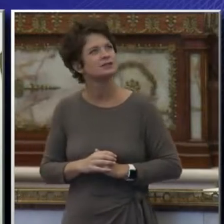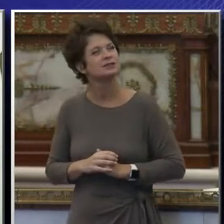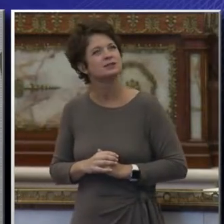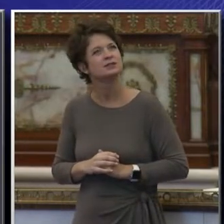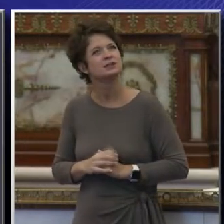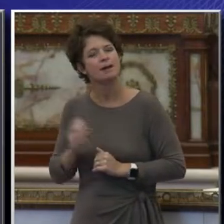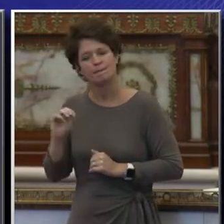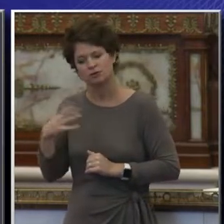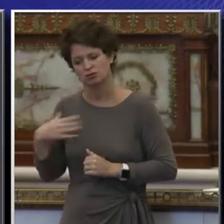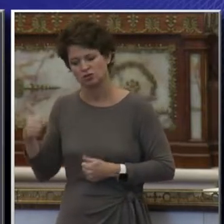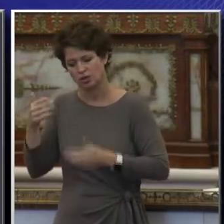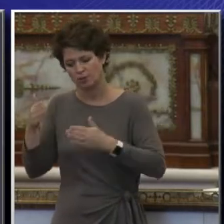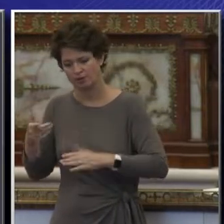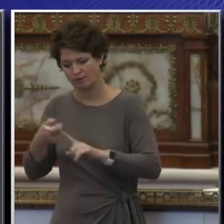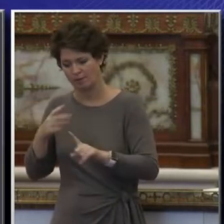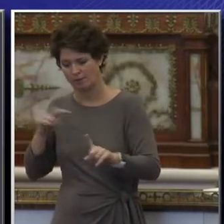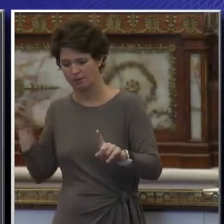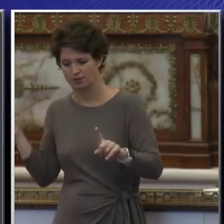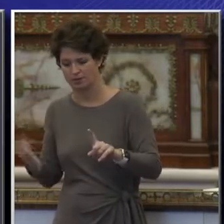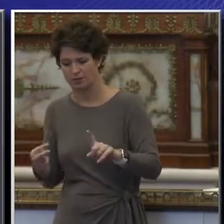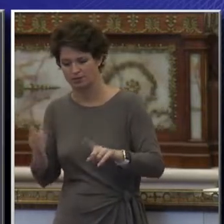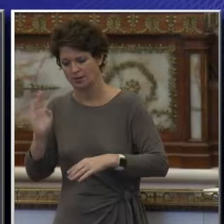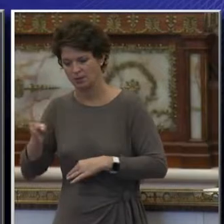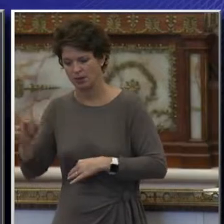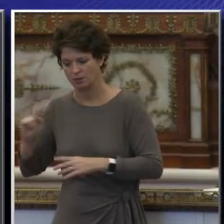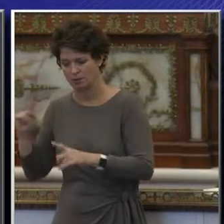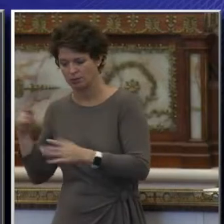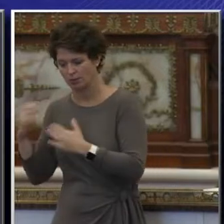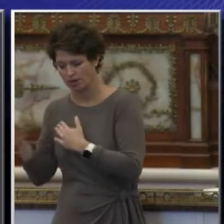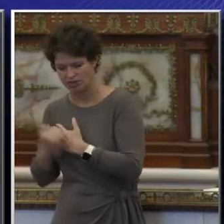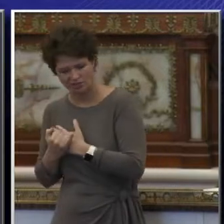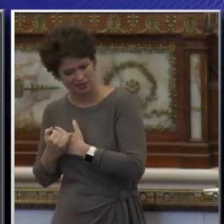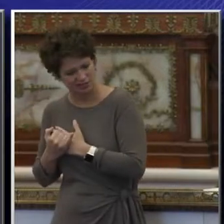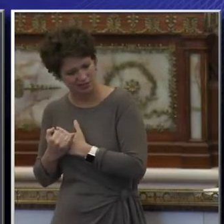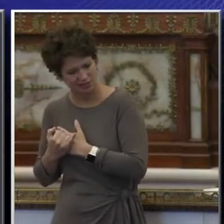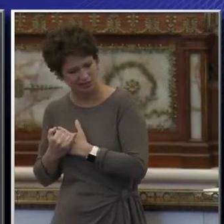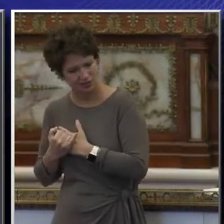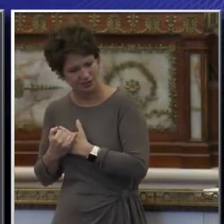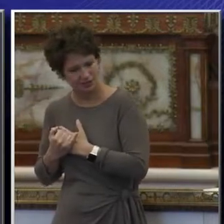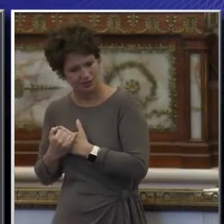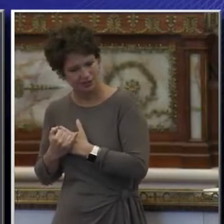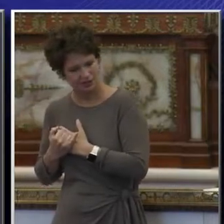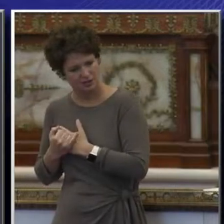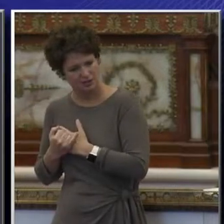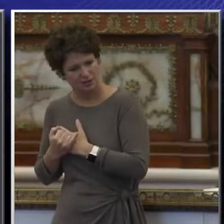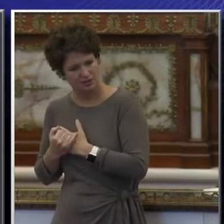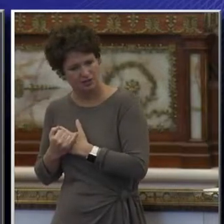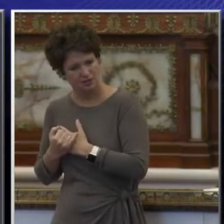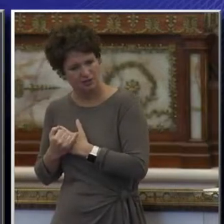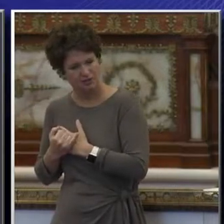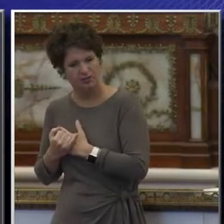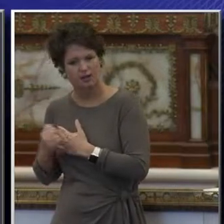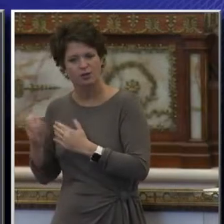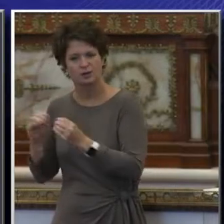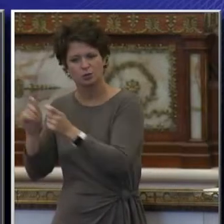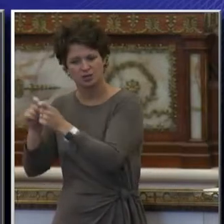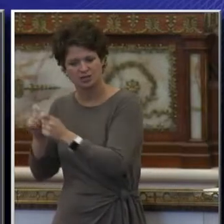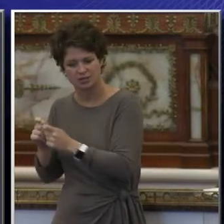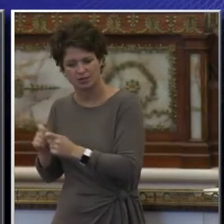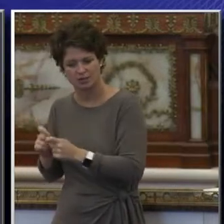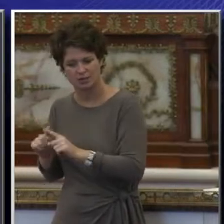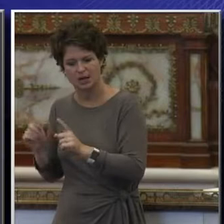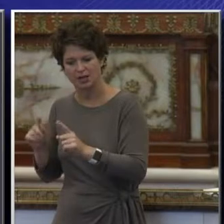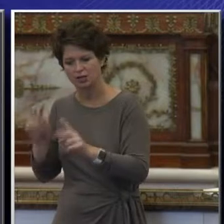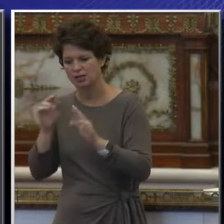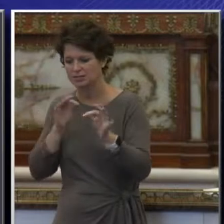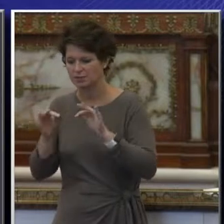Chairman, from my perspective on the Baltimore project, it was a little before my time, all of the details. So why don't I reference the project that